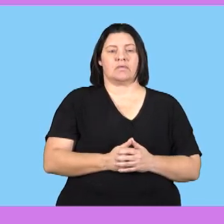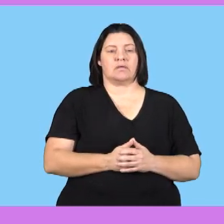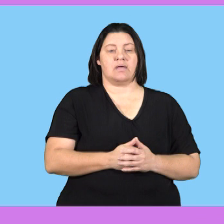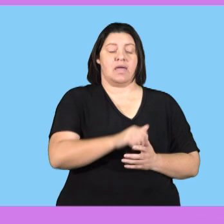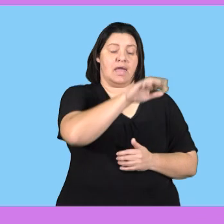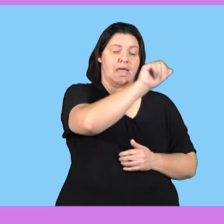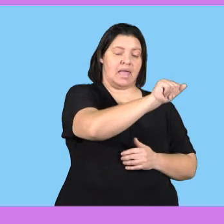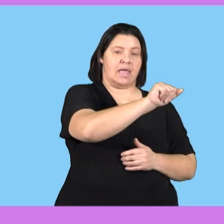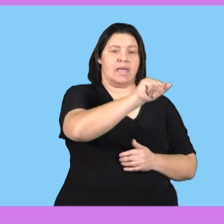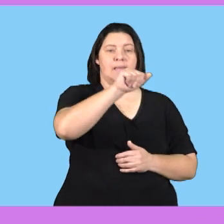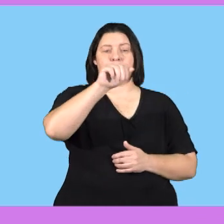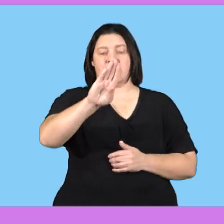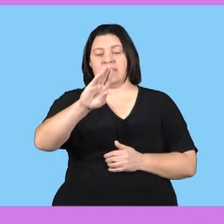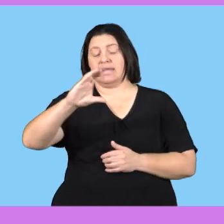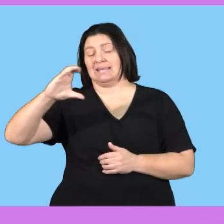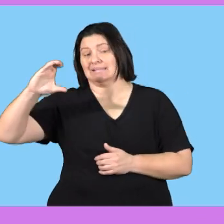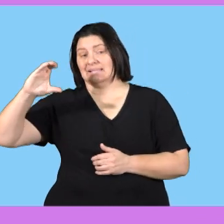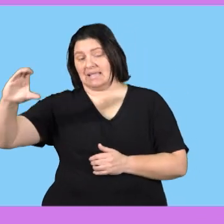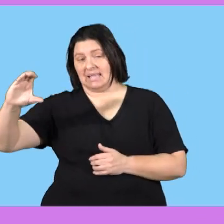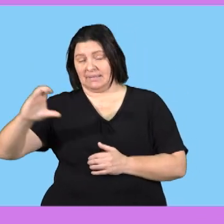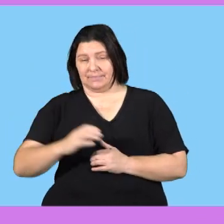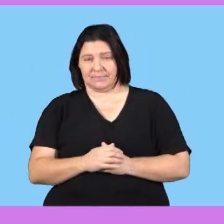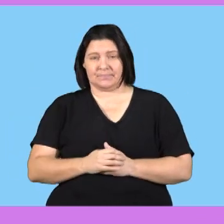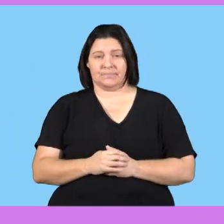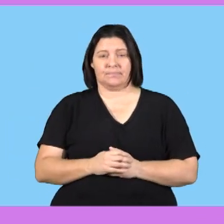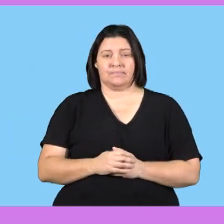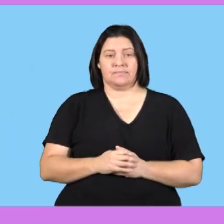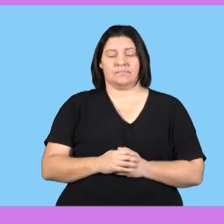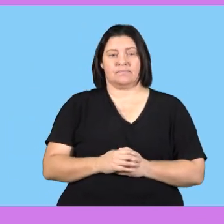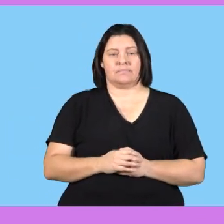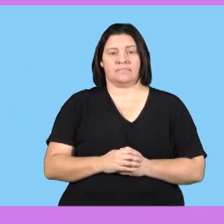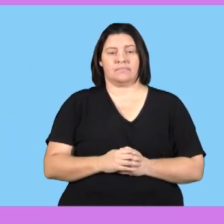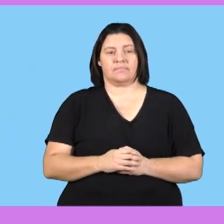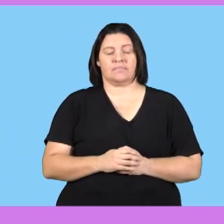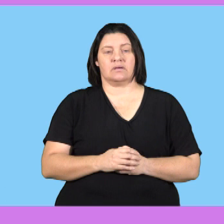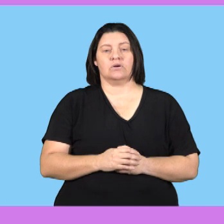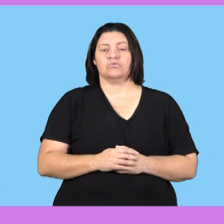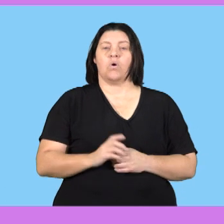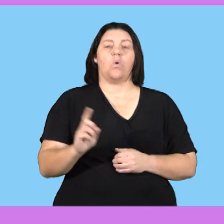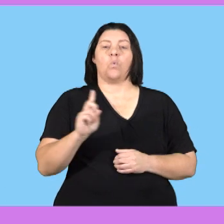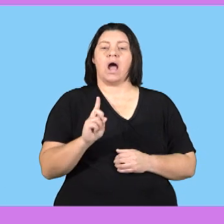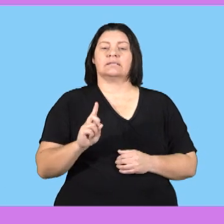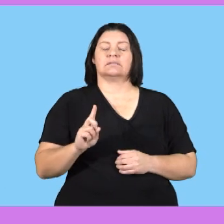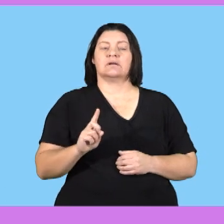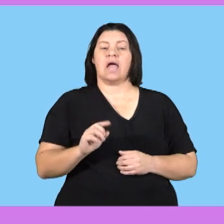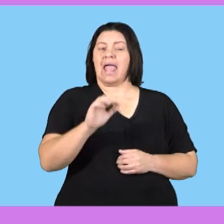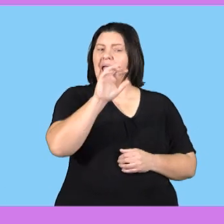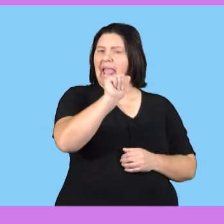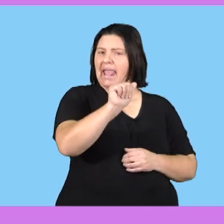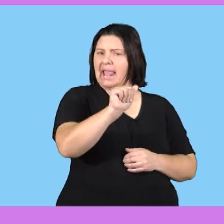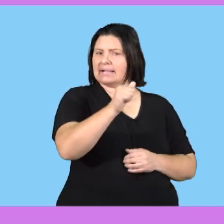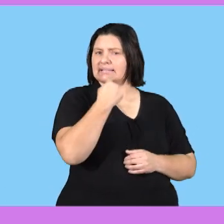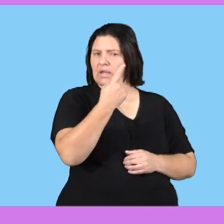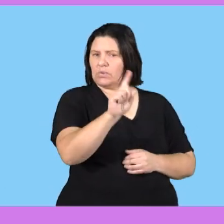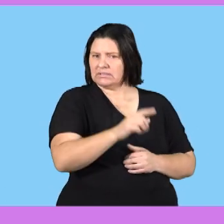plan A, this will be your plan B, and this will be your plan C. All right. So what is applicable for plan